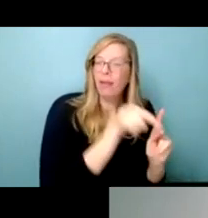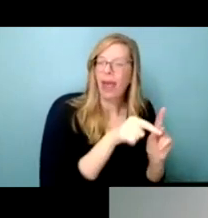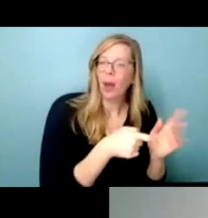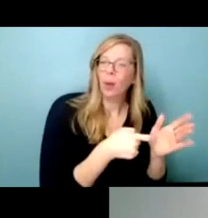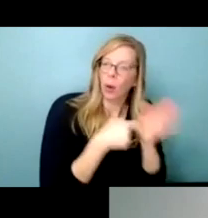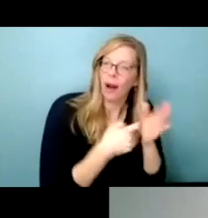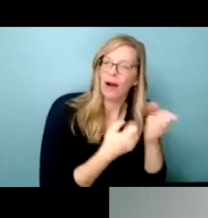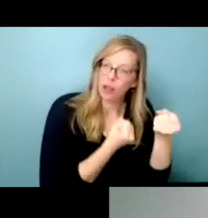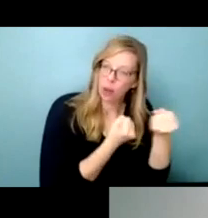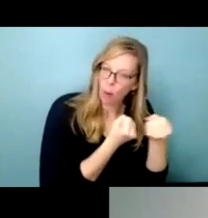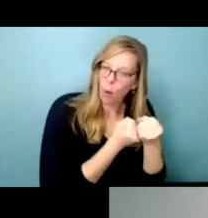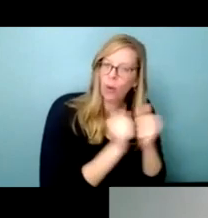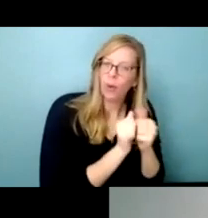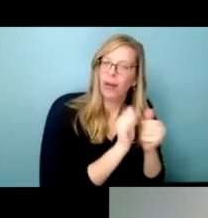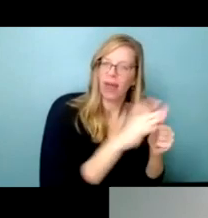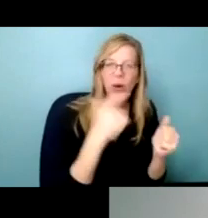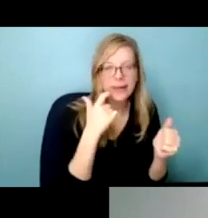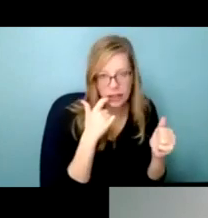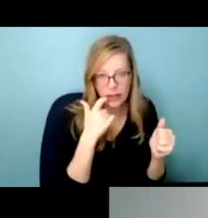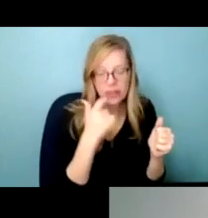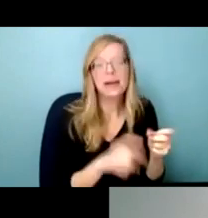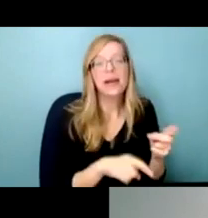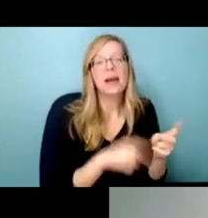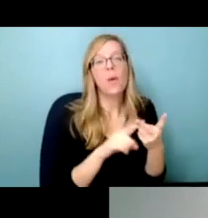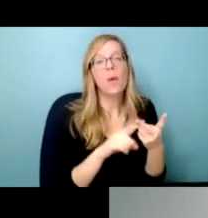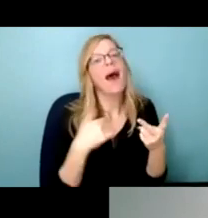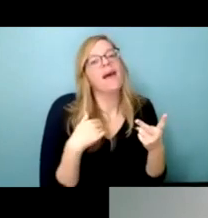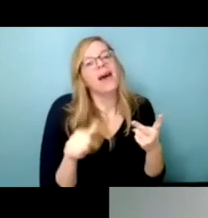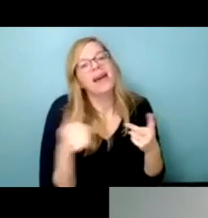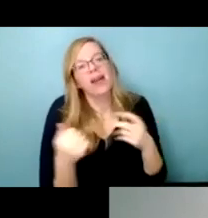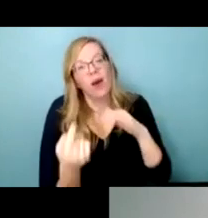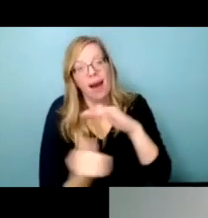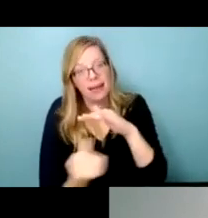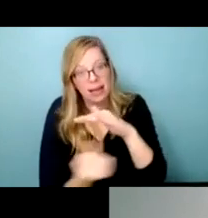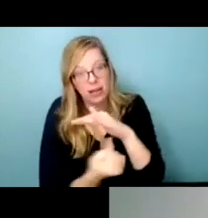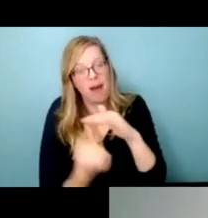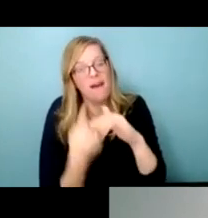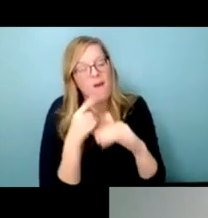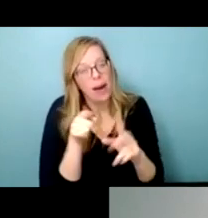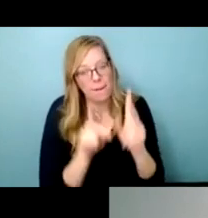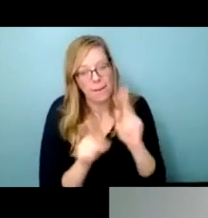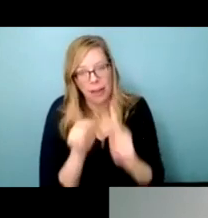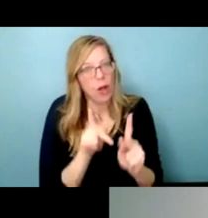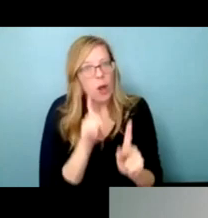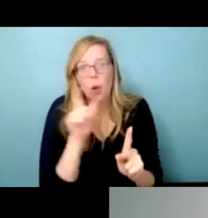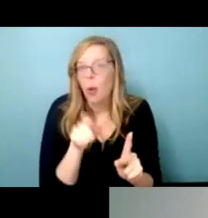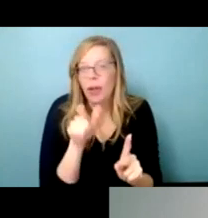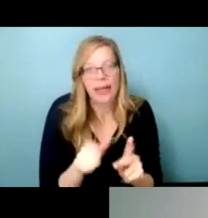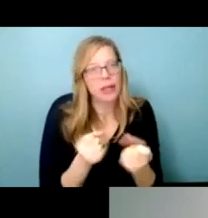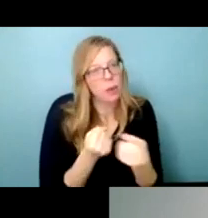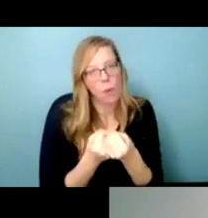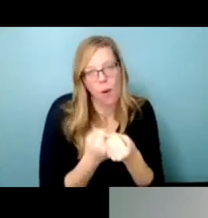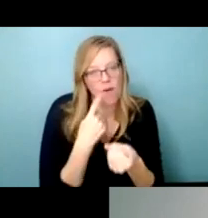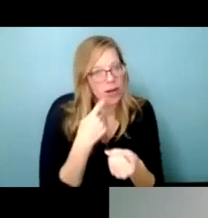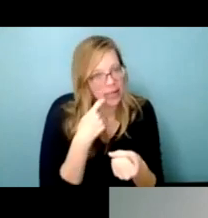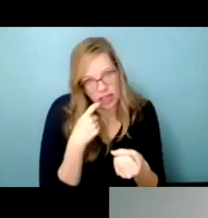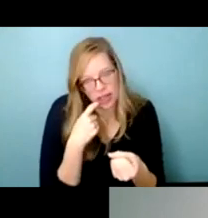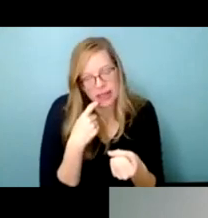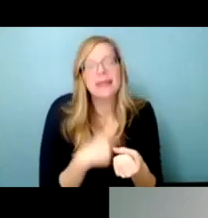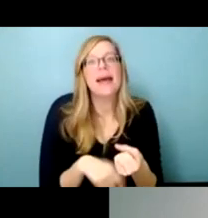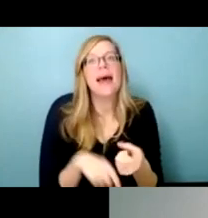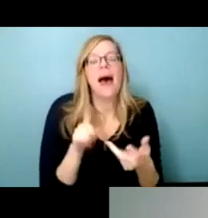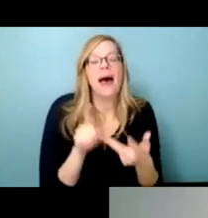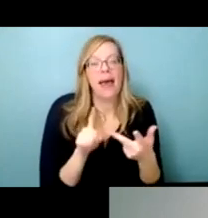their addictions. We do an isolation project for vulnerable people that don't require support for addictions. We